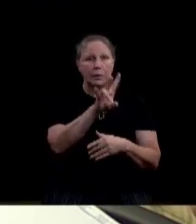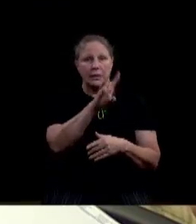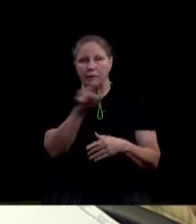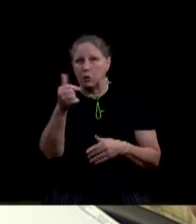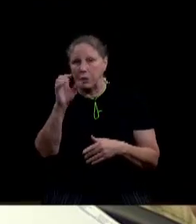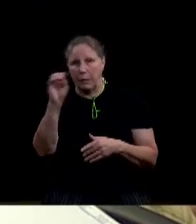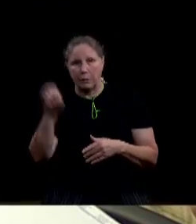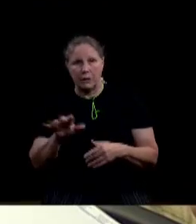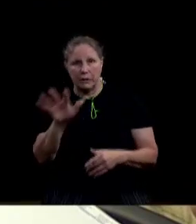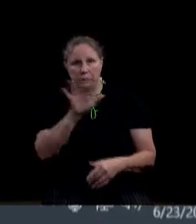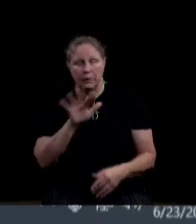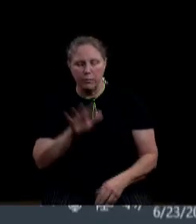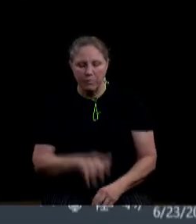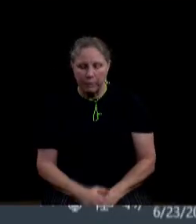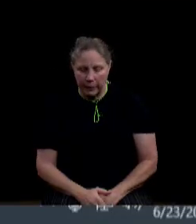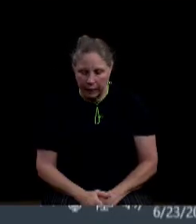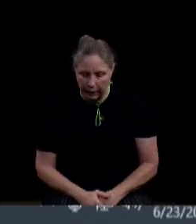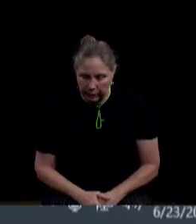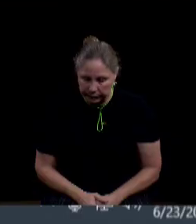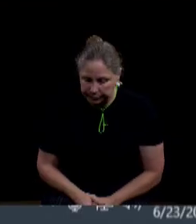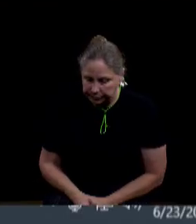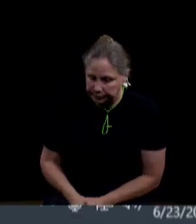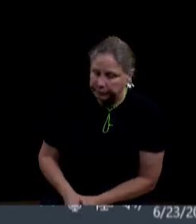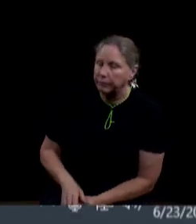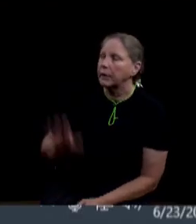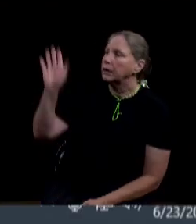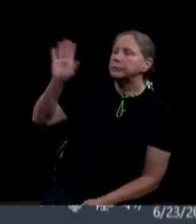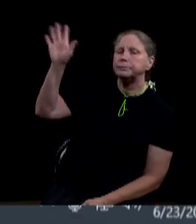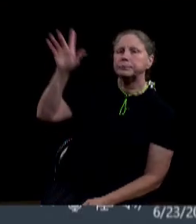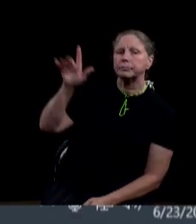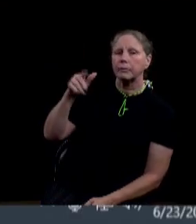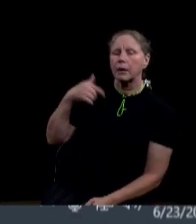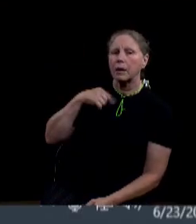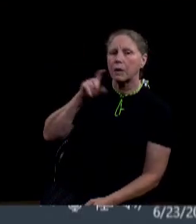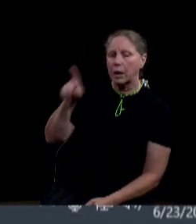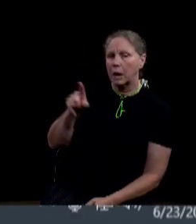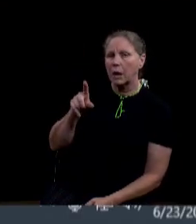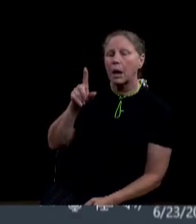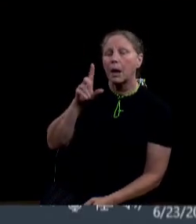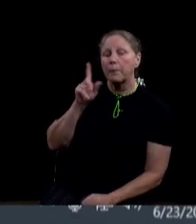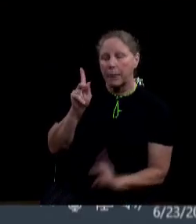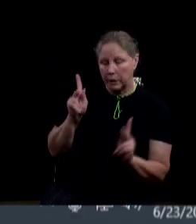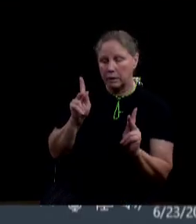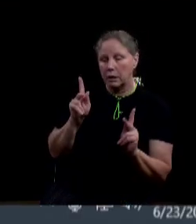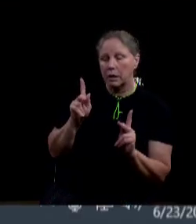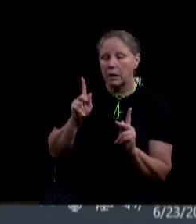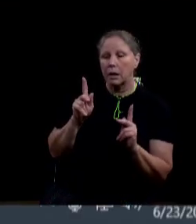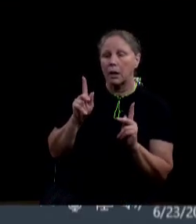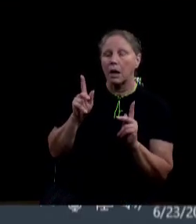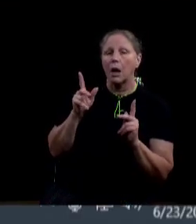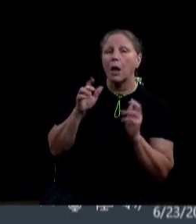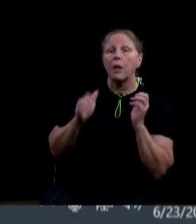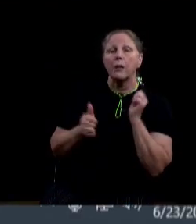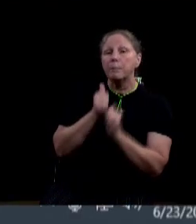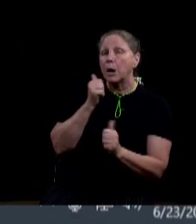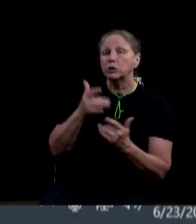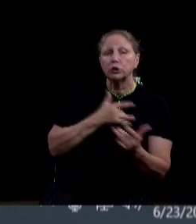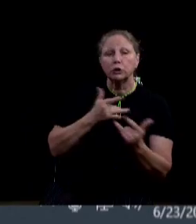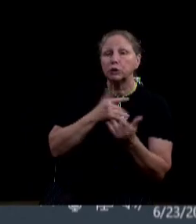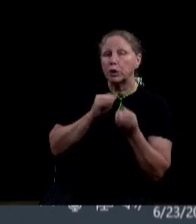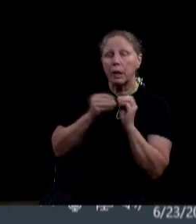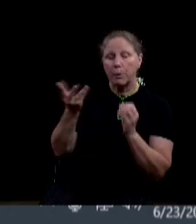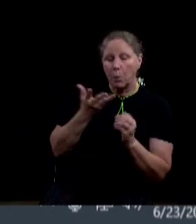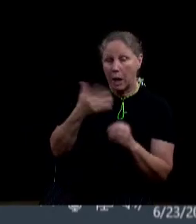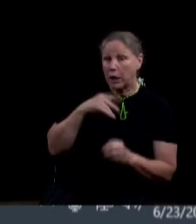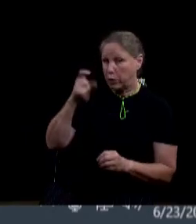What is the positivity rate that we should be most concerned with? I know that the governor mentioned at one point